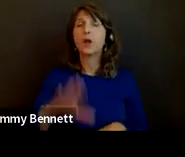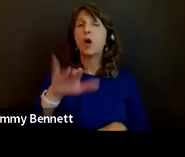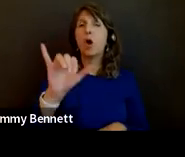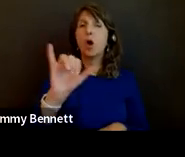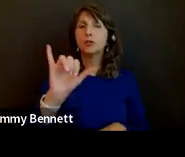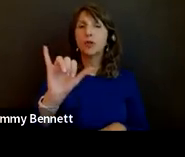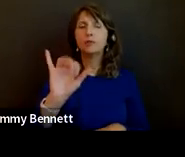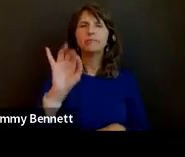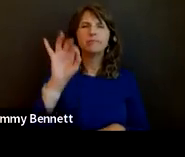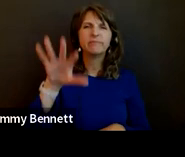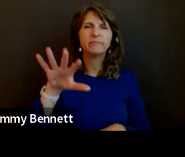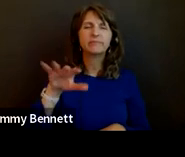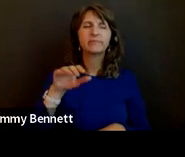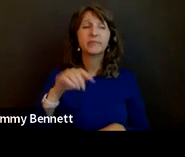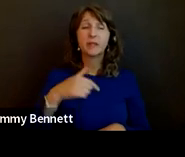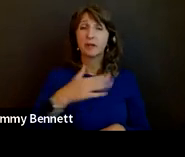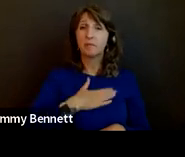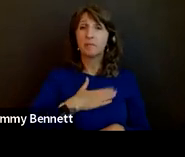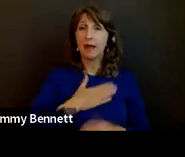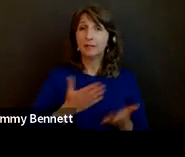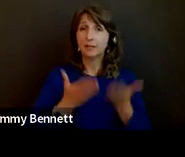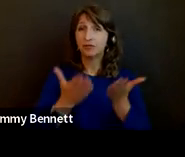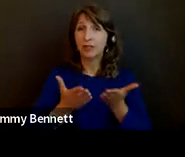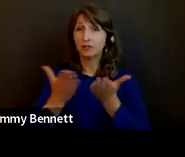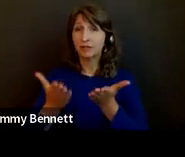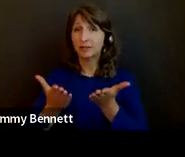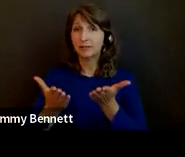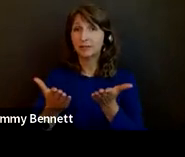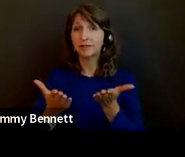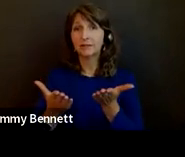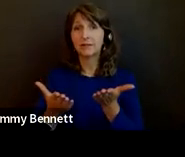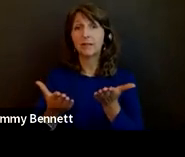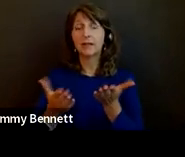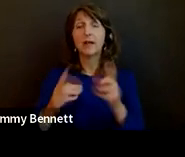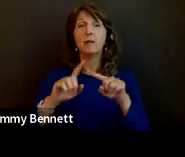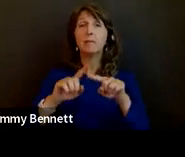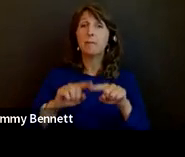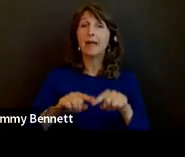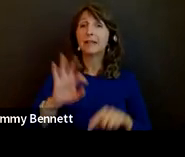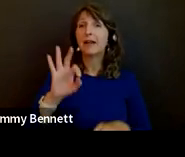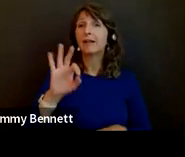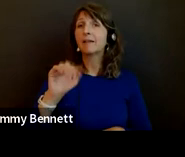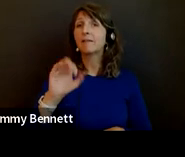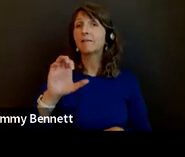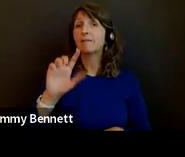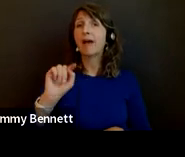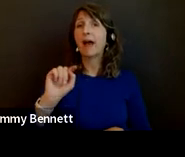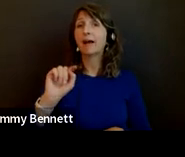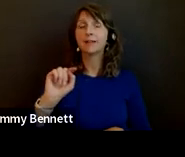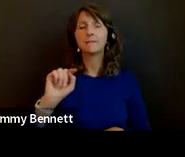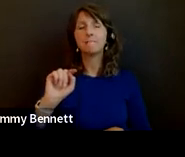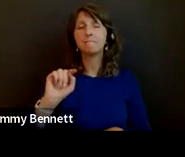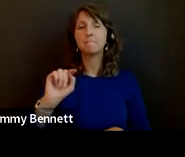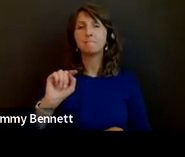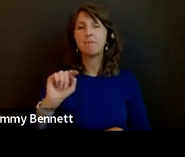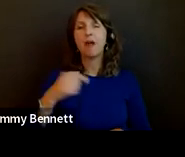idea that the suggestions that I give you today are not based on hard written fact. What I want you to do is to develop a